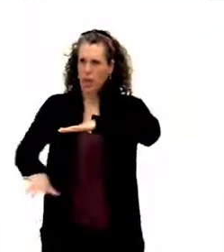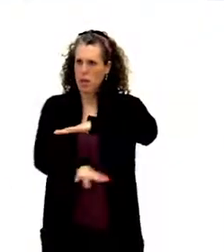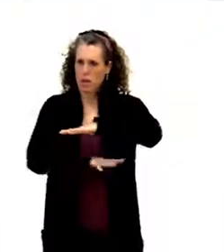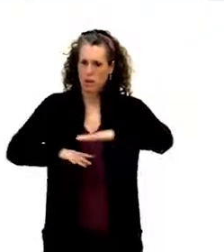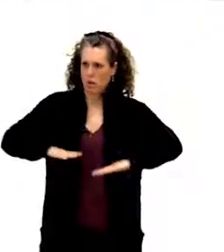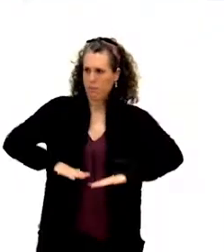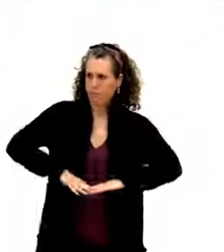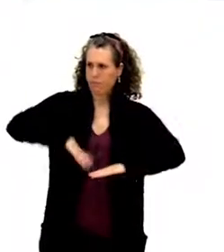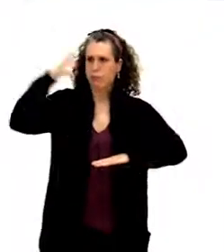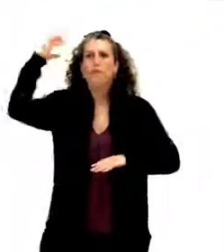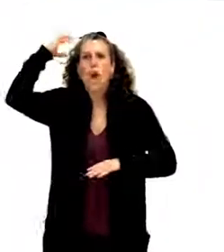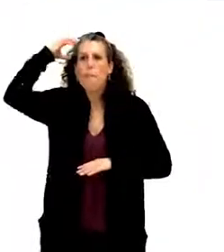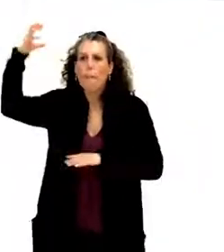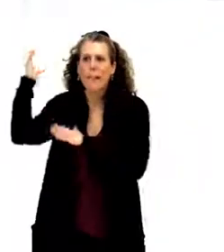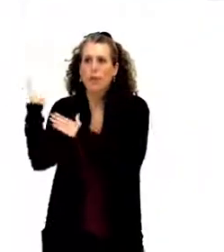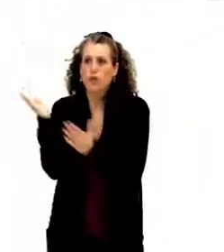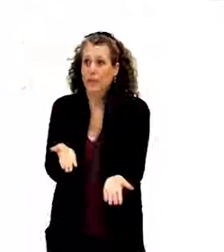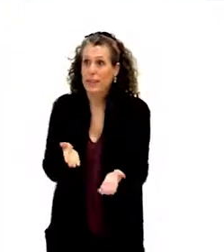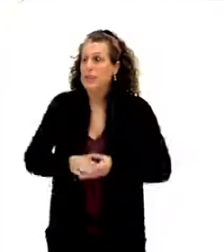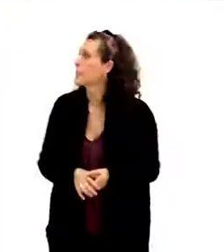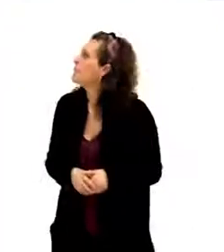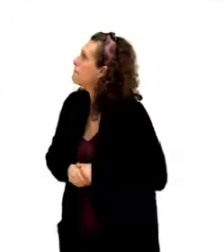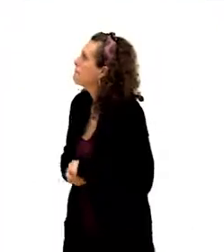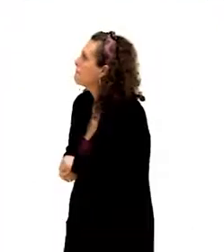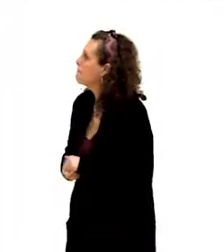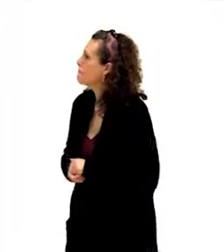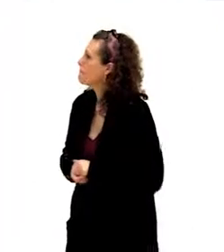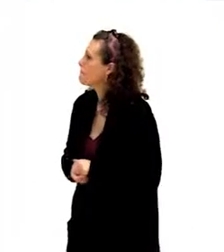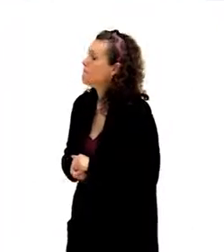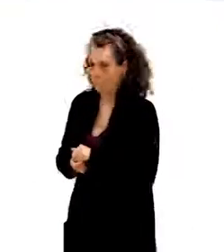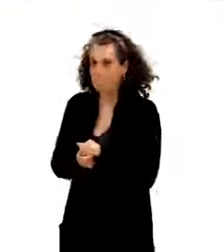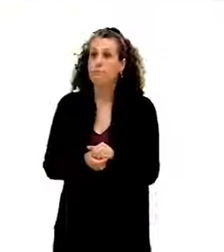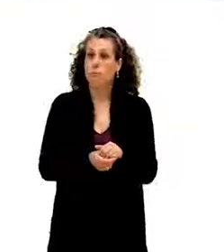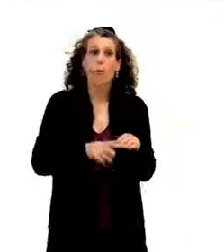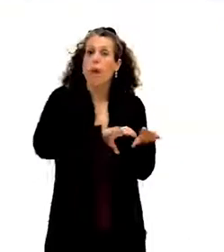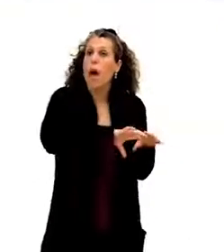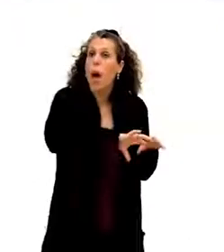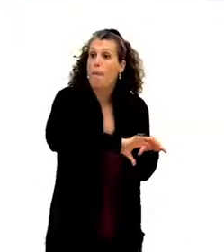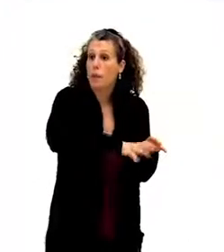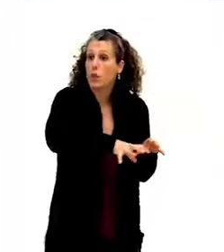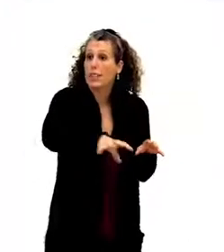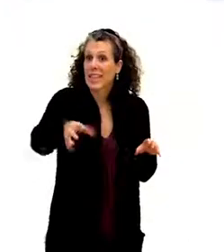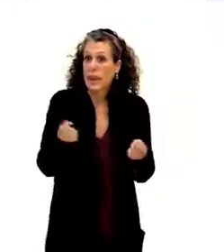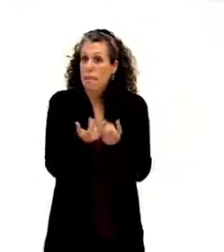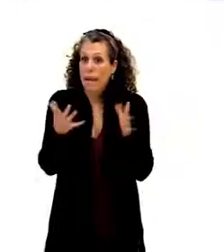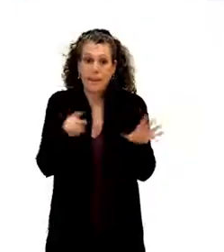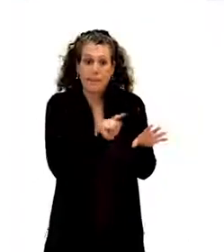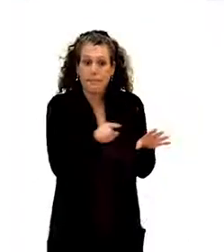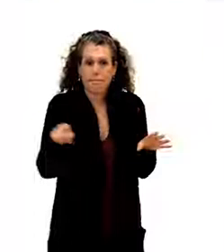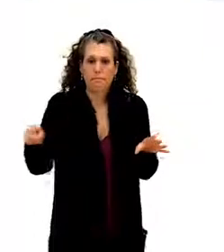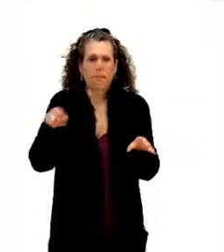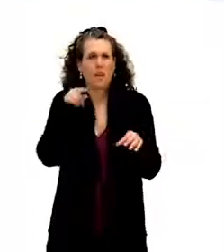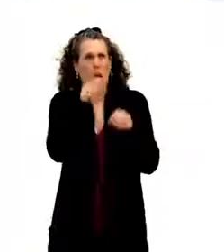what we call public services. In many states, the member states you coming, the concept of a